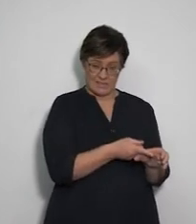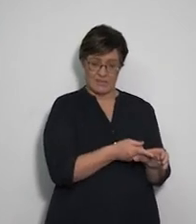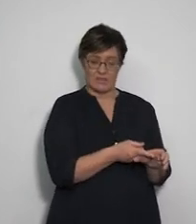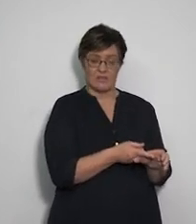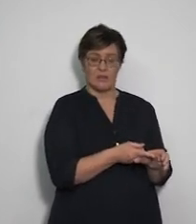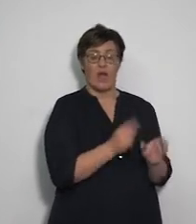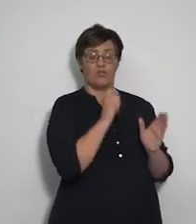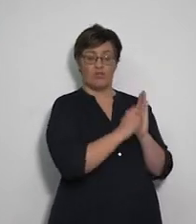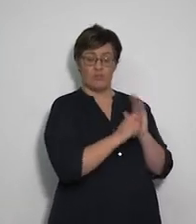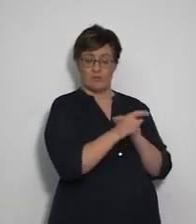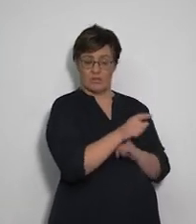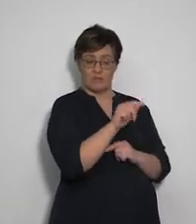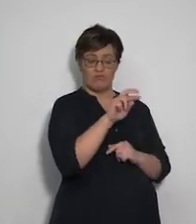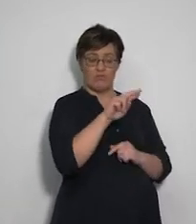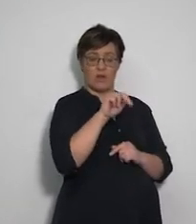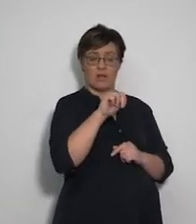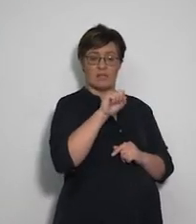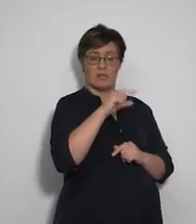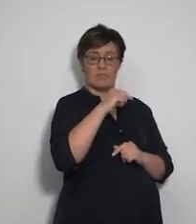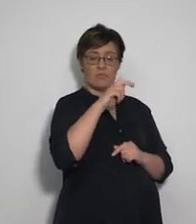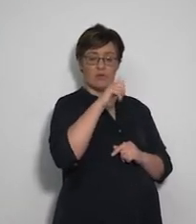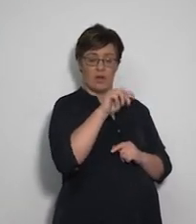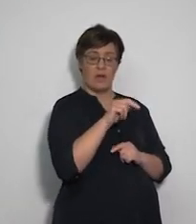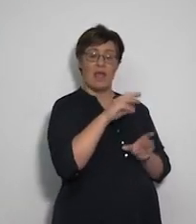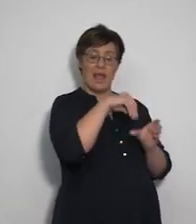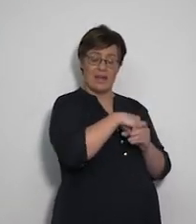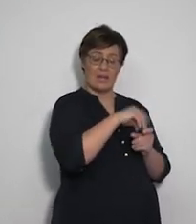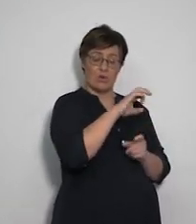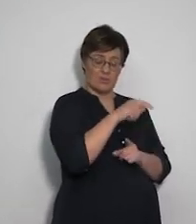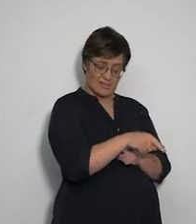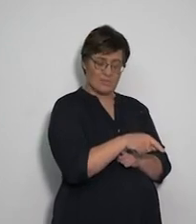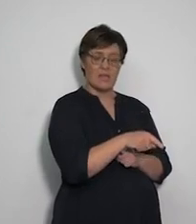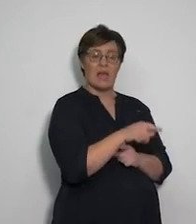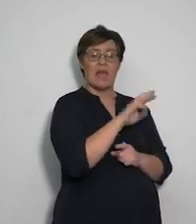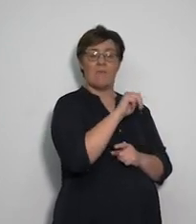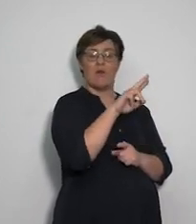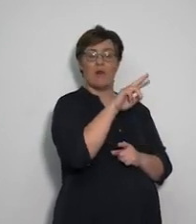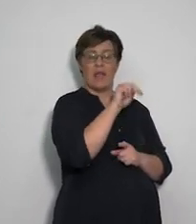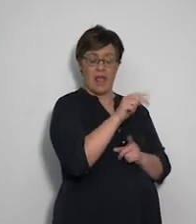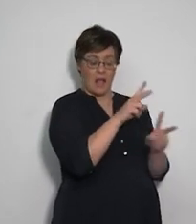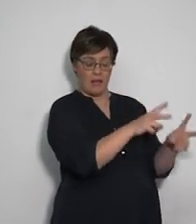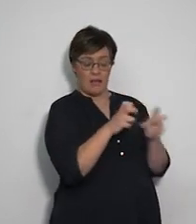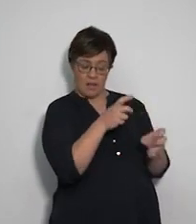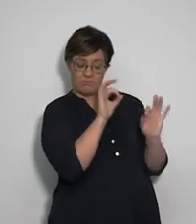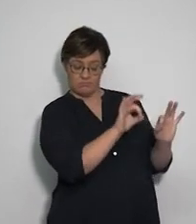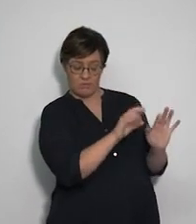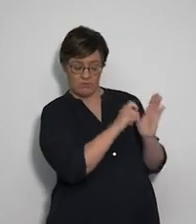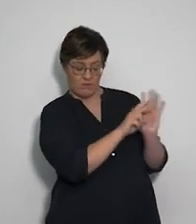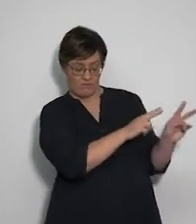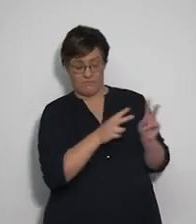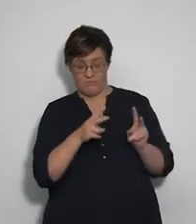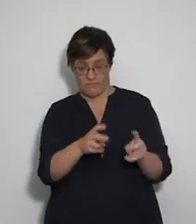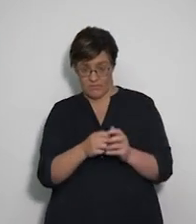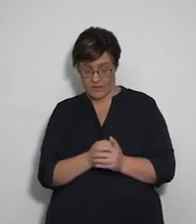refer to as transcription, where in the nucleus an mRNA is produced. A transcript of the gene is produced as